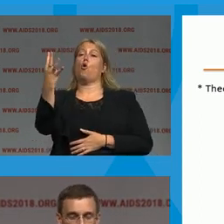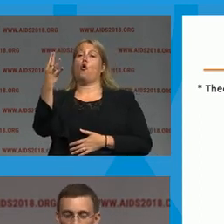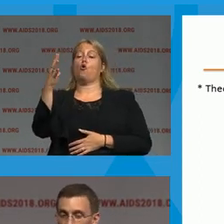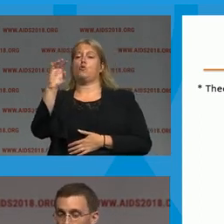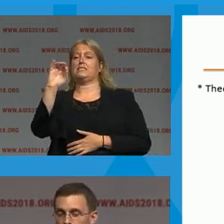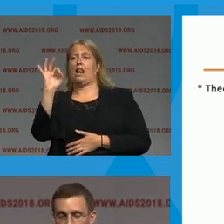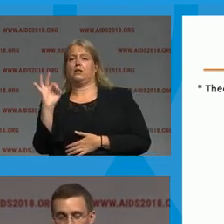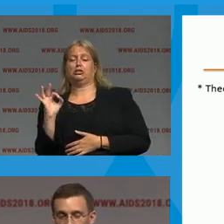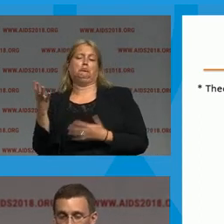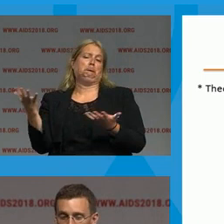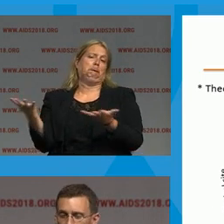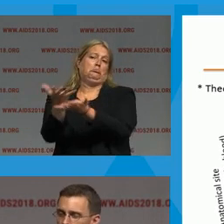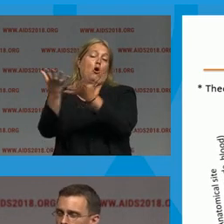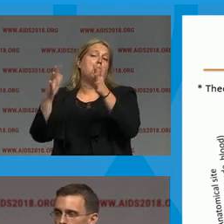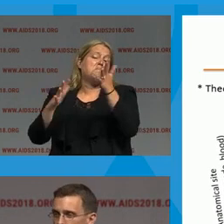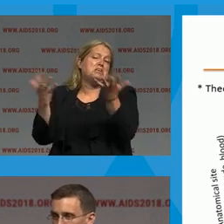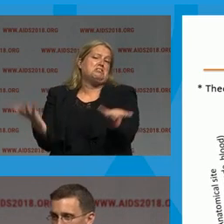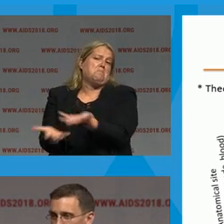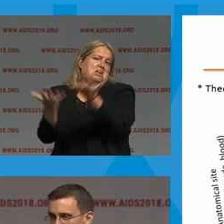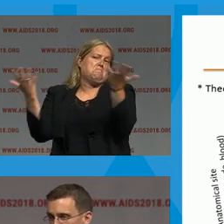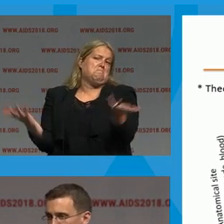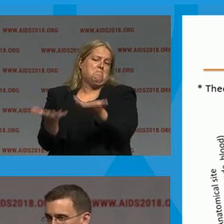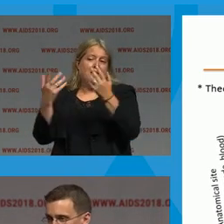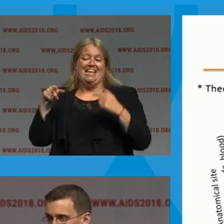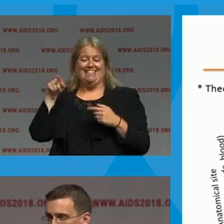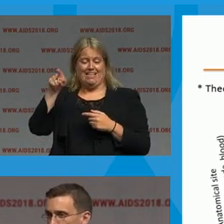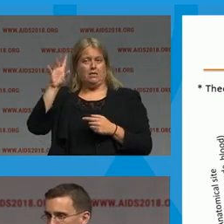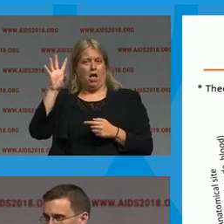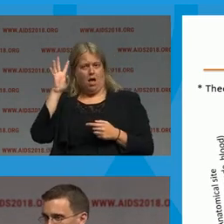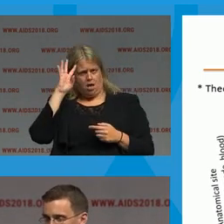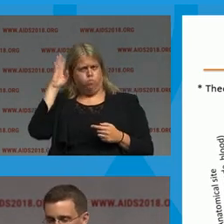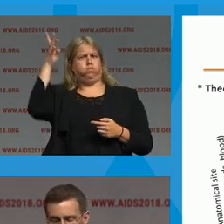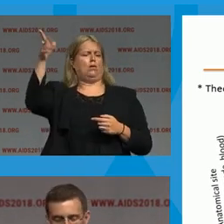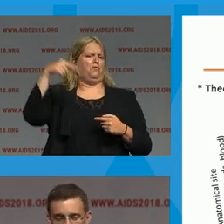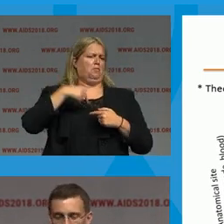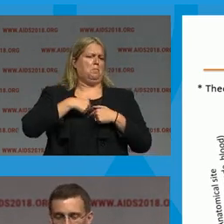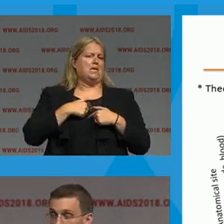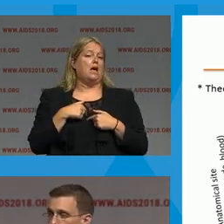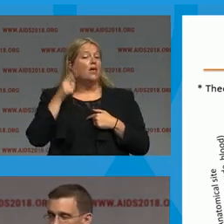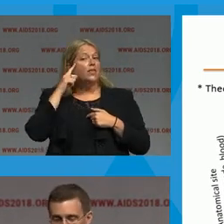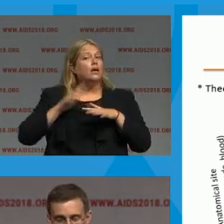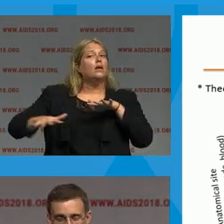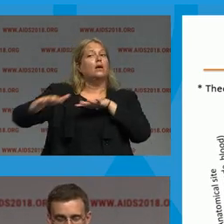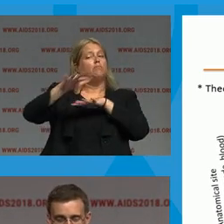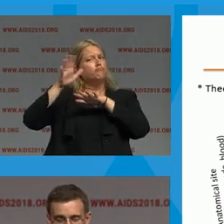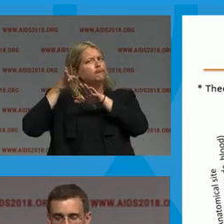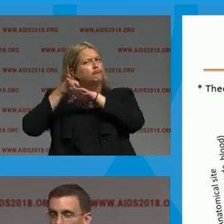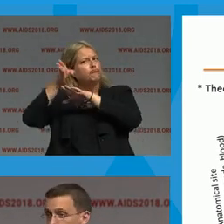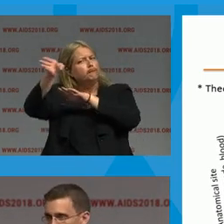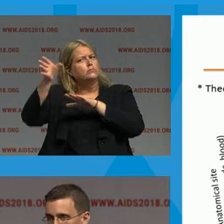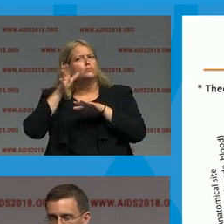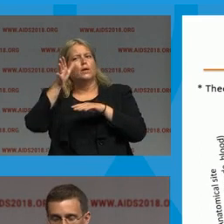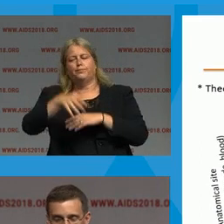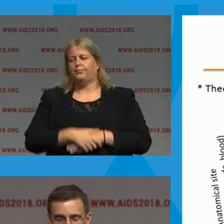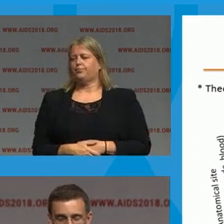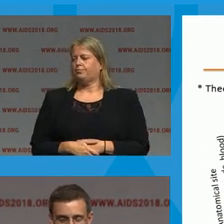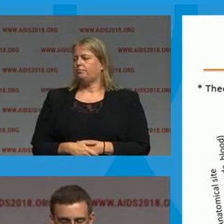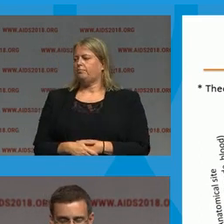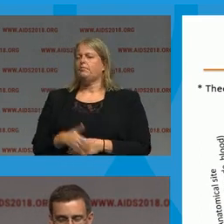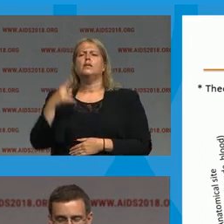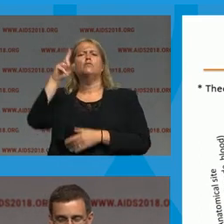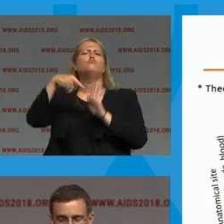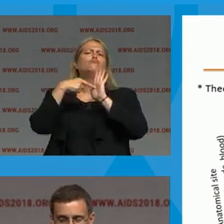Or maybe they're something else. This is something that's an aspirational goal that I think the field is working towards. I'm going to show you soon how we're